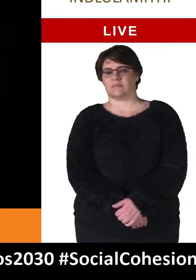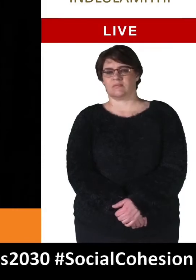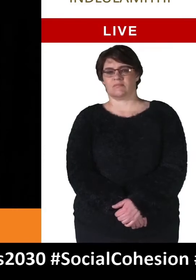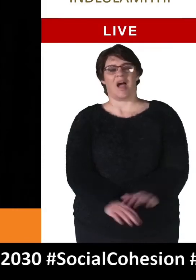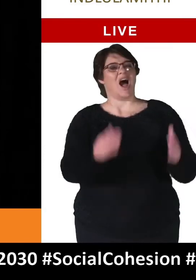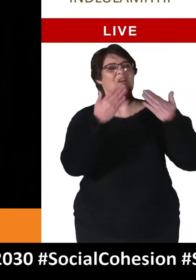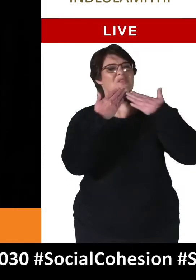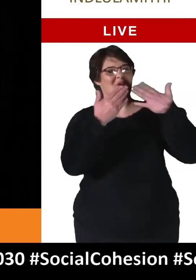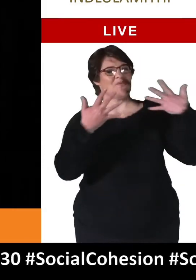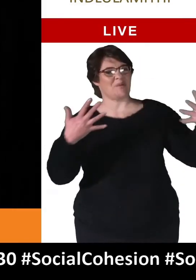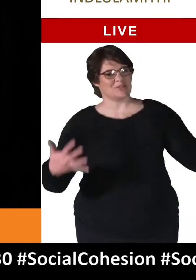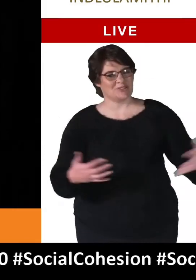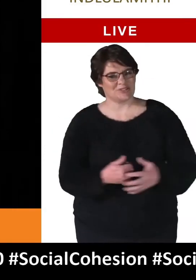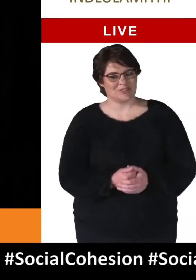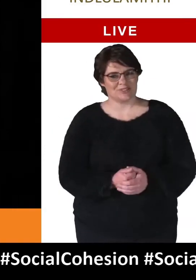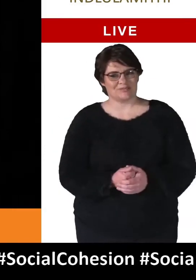So thank you very much.